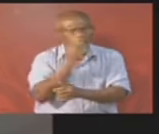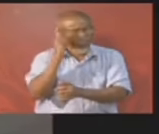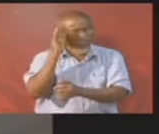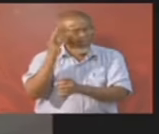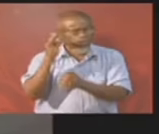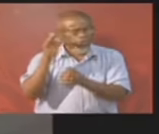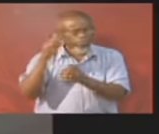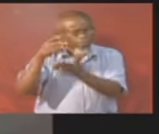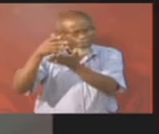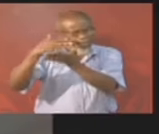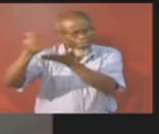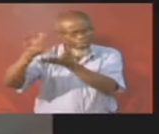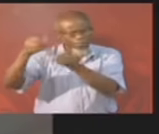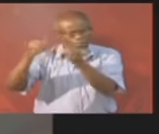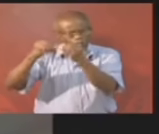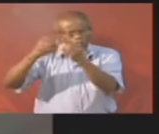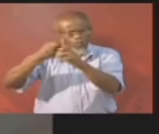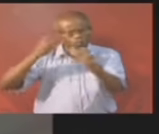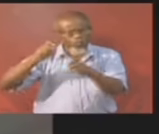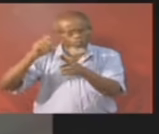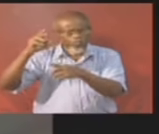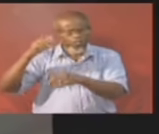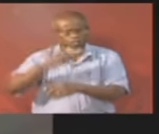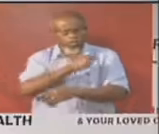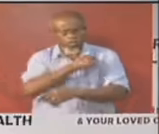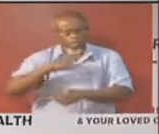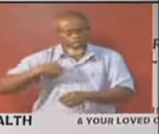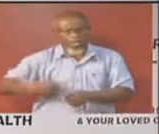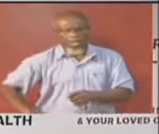from China. Thank you very much.